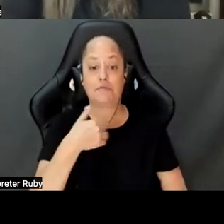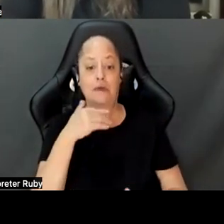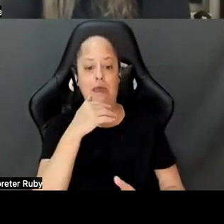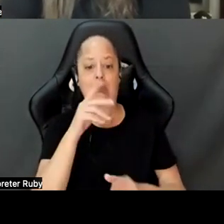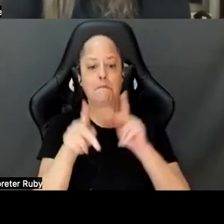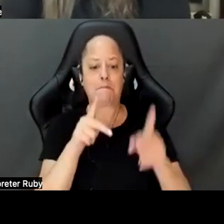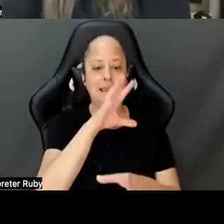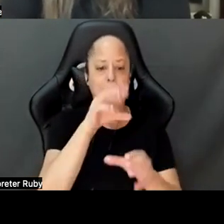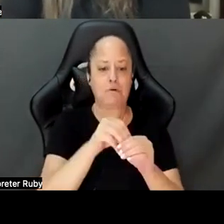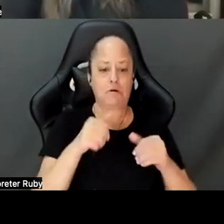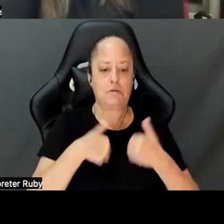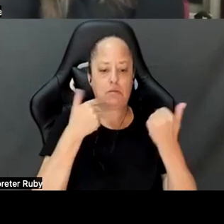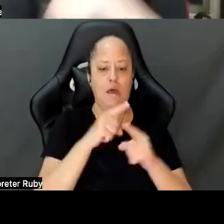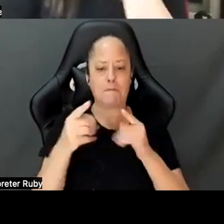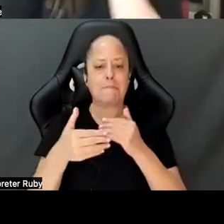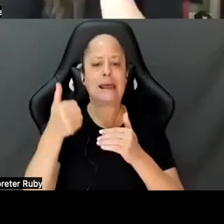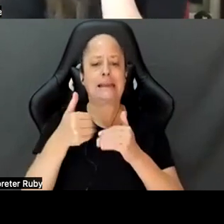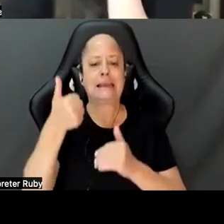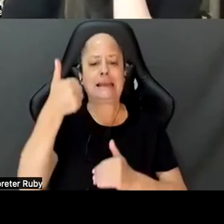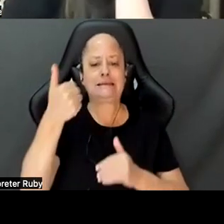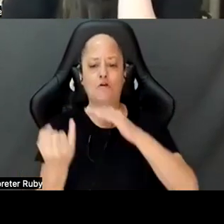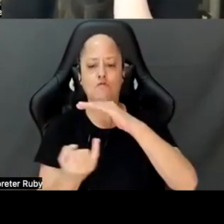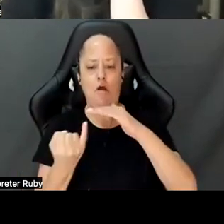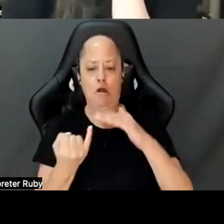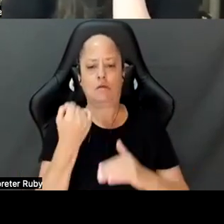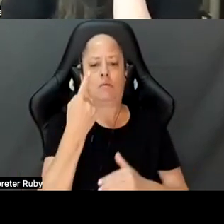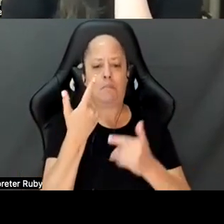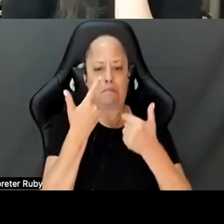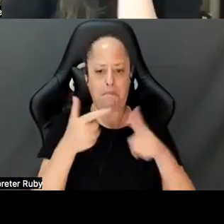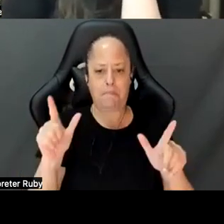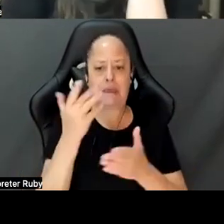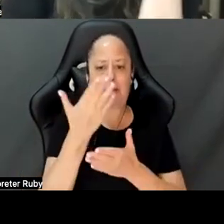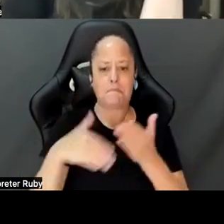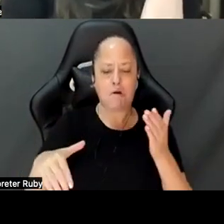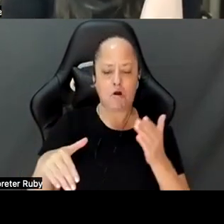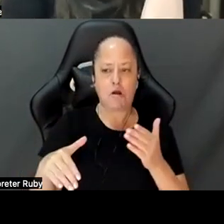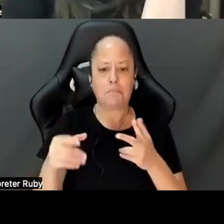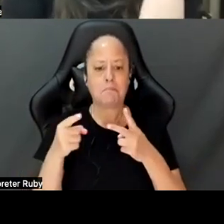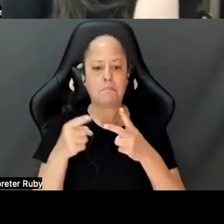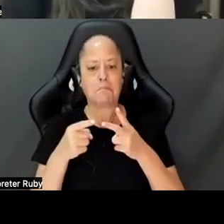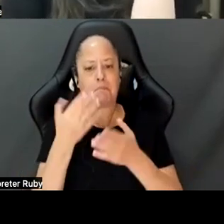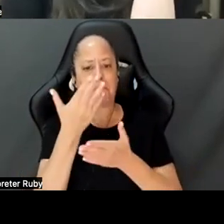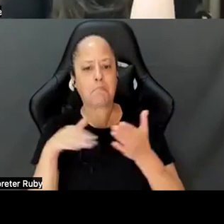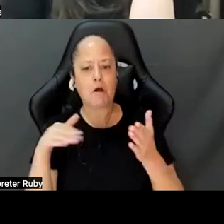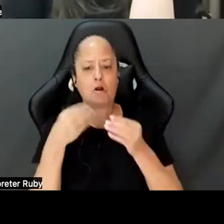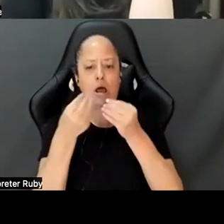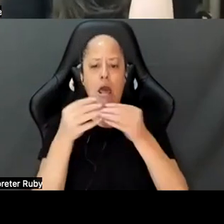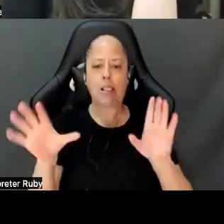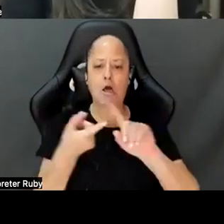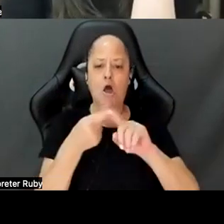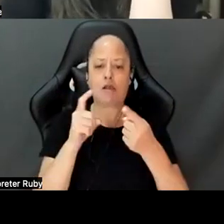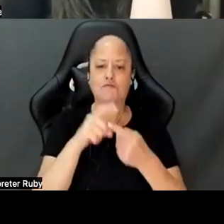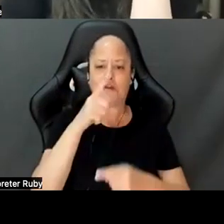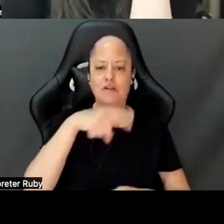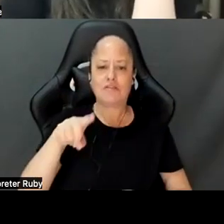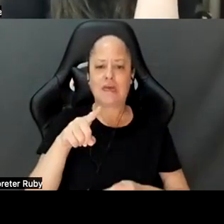easier. So that's one big part of that. But the other part is like, I lost friends because they were just